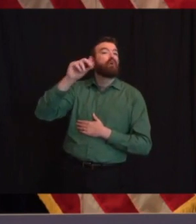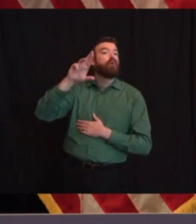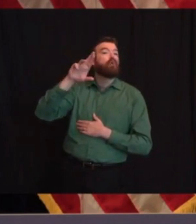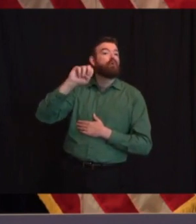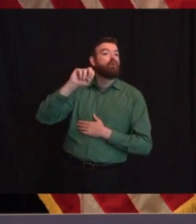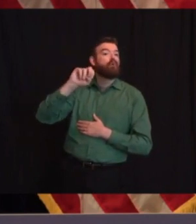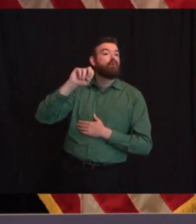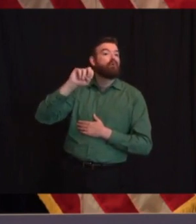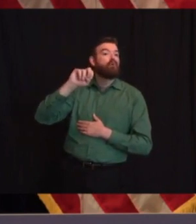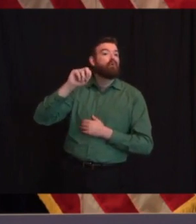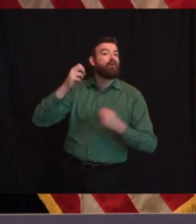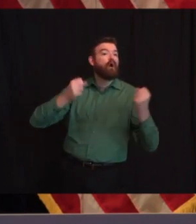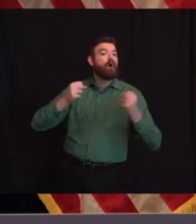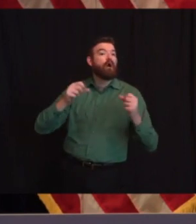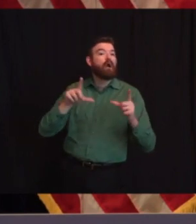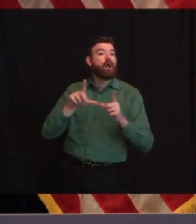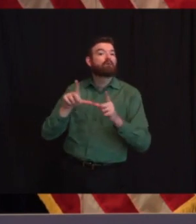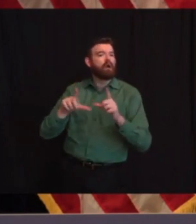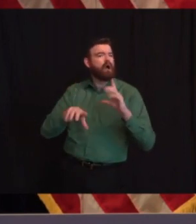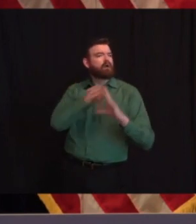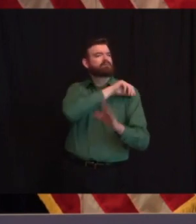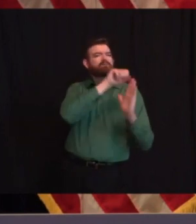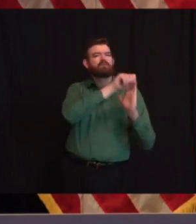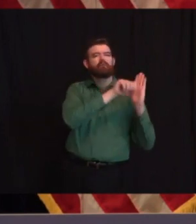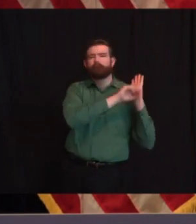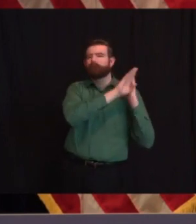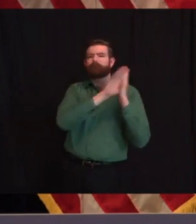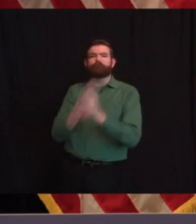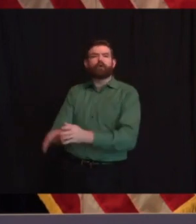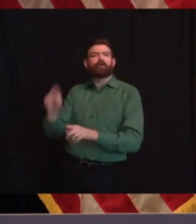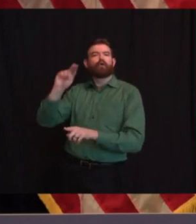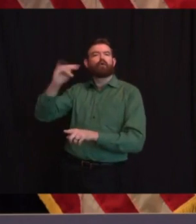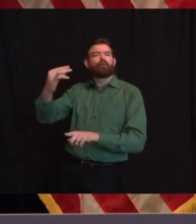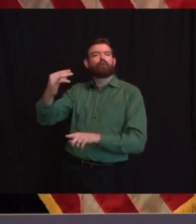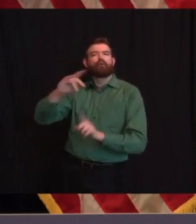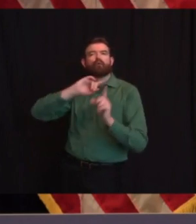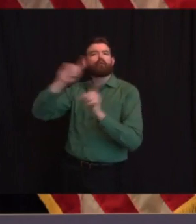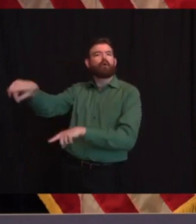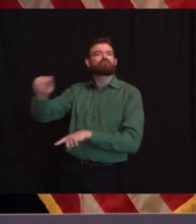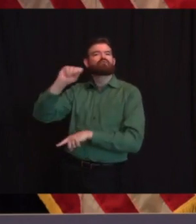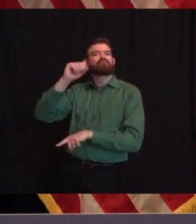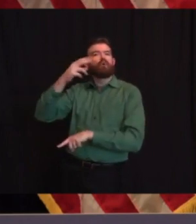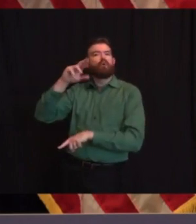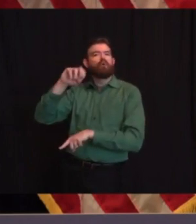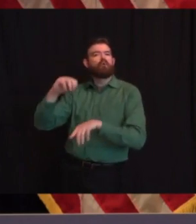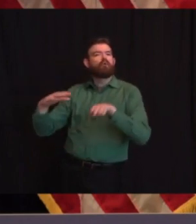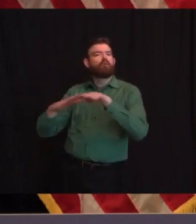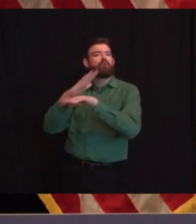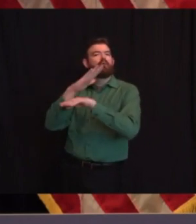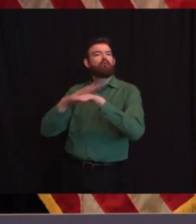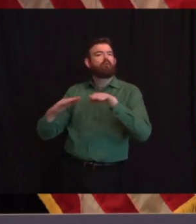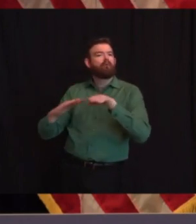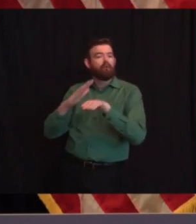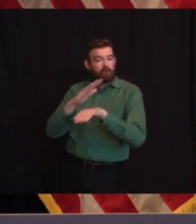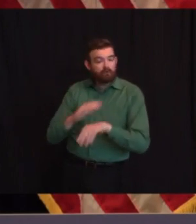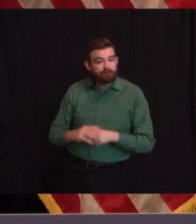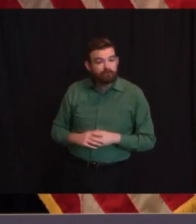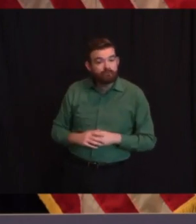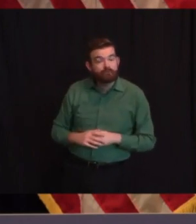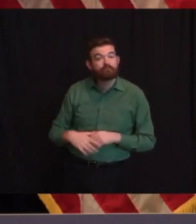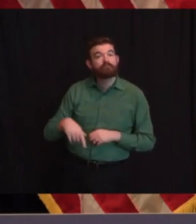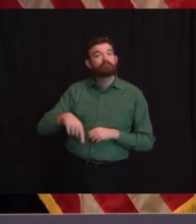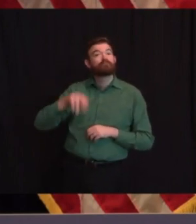New federal data from the Marshall Project shows New Jersey has the highest coronavirus death rate in the nation. Is there any, among